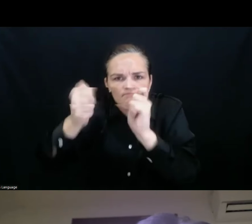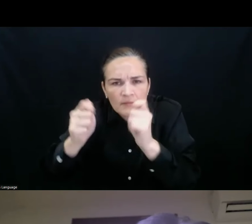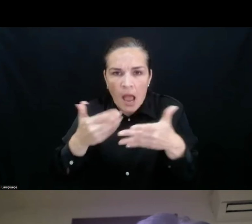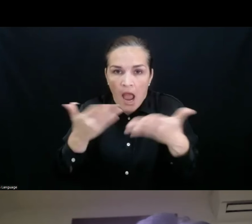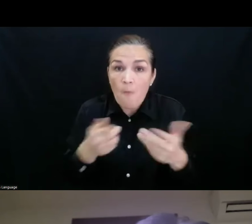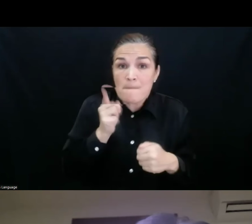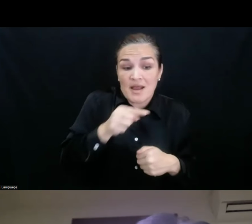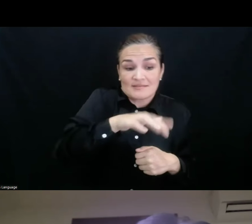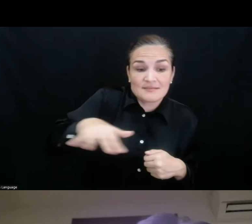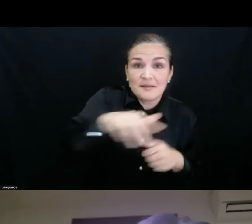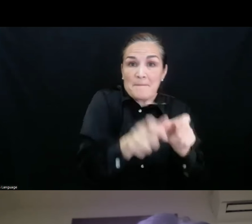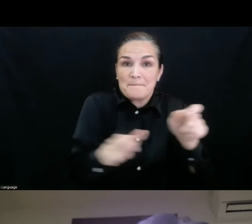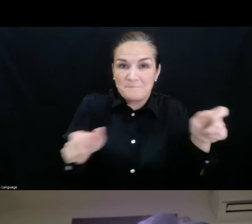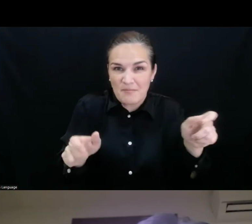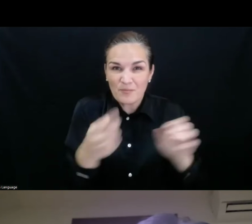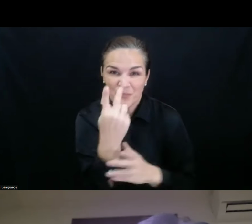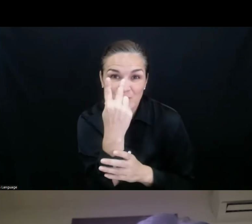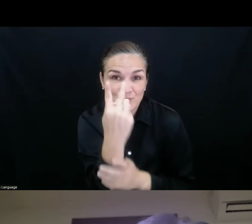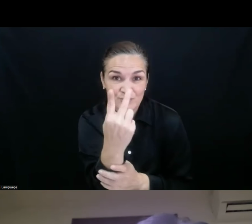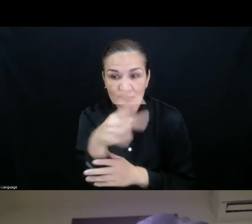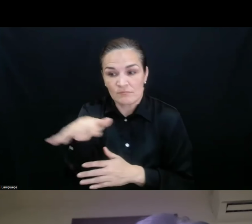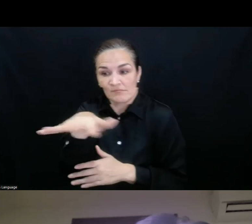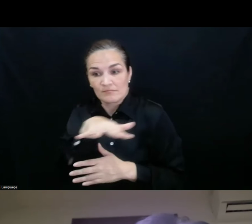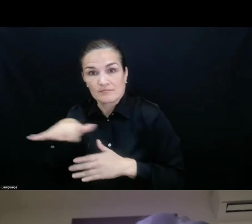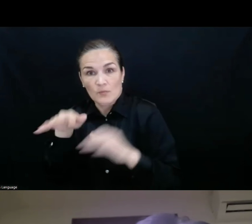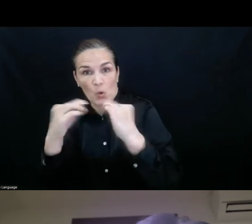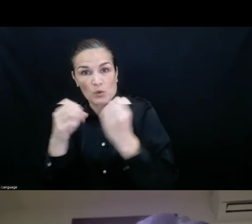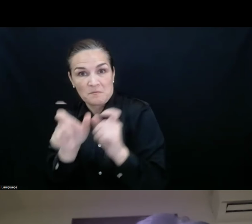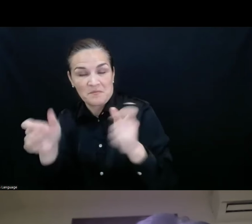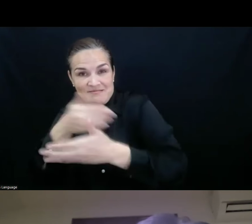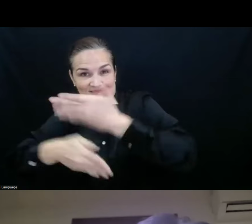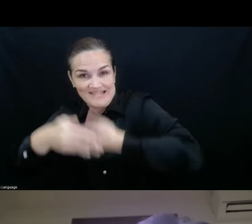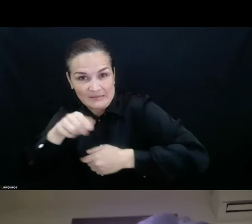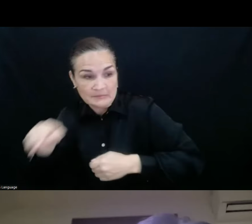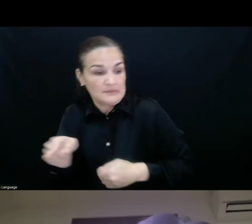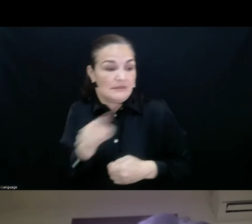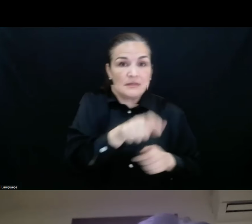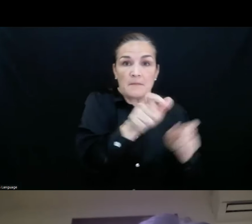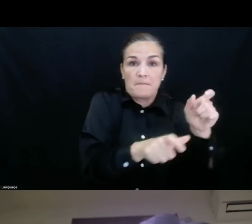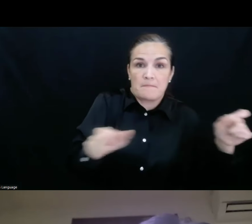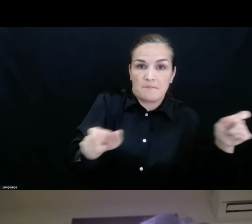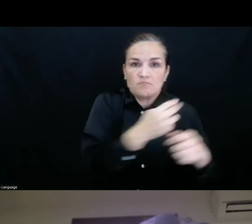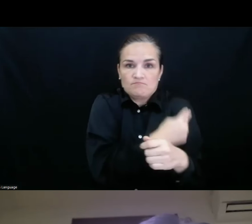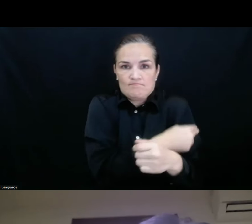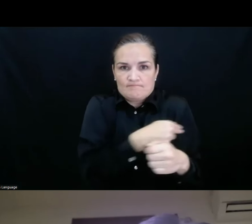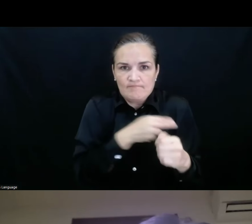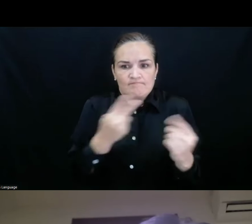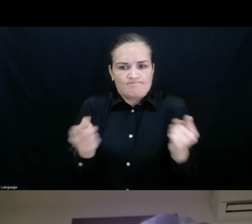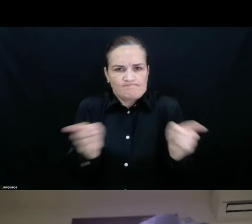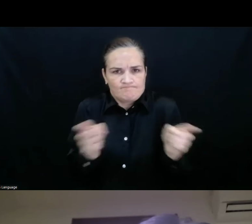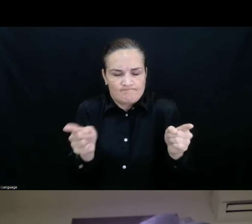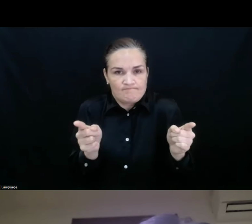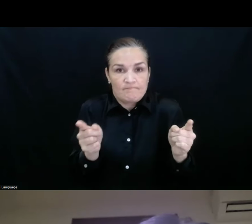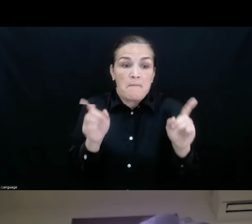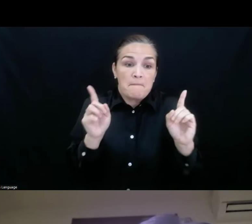few phases that where your role might be very, very helpful, but there's probably a lot more.